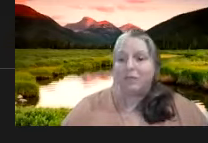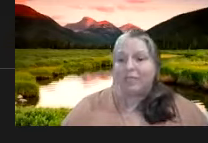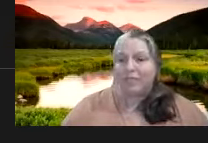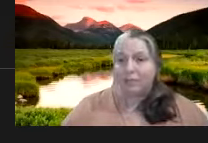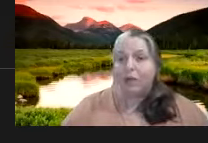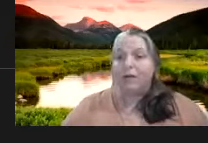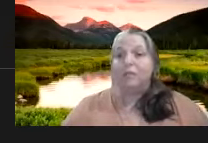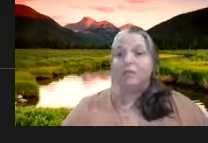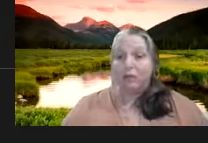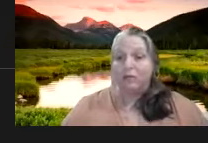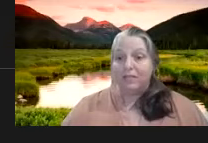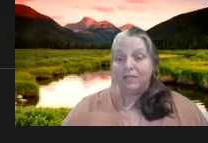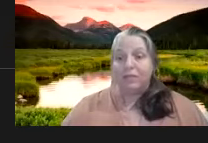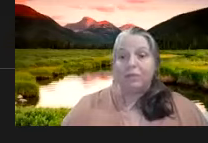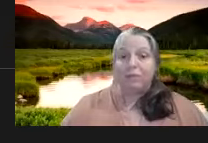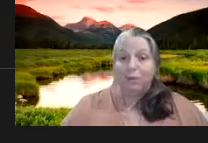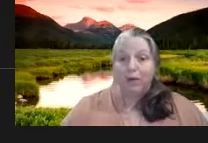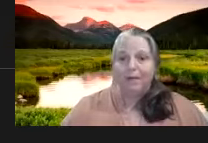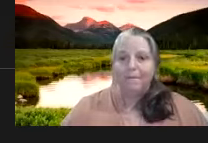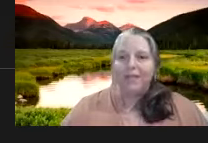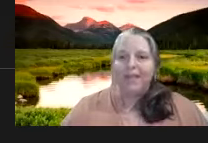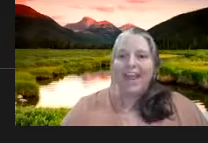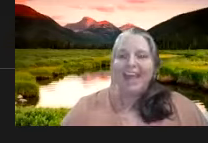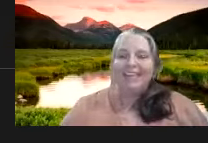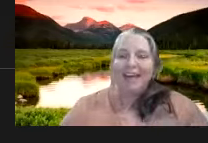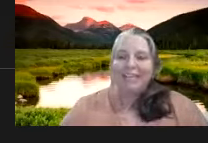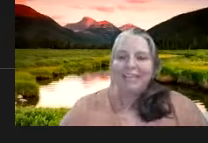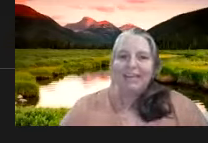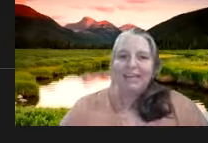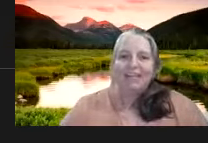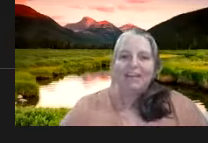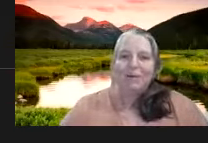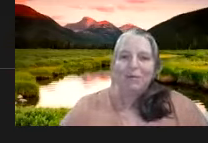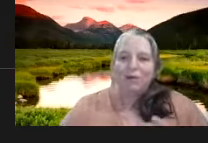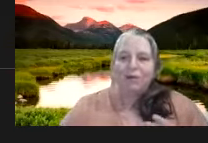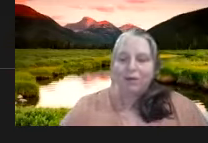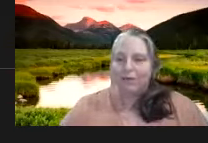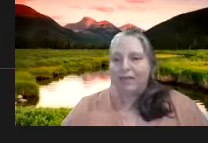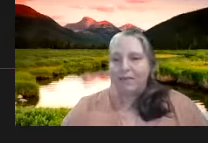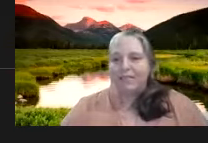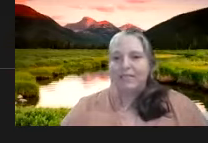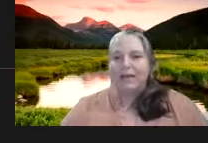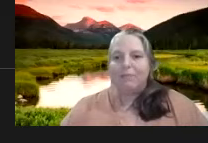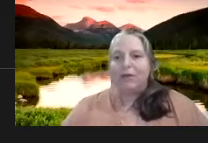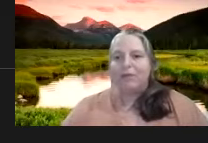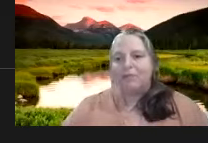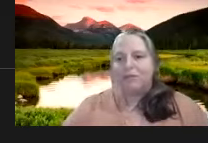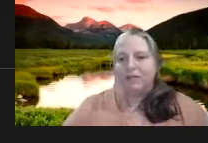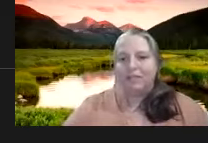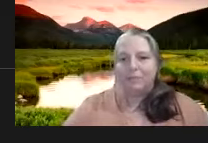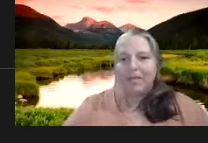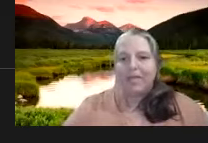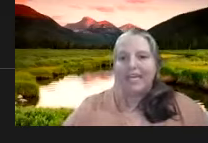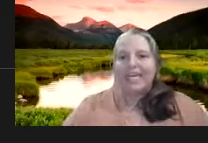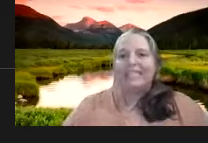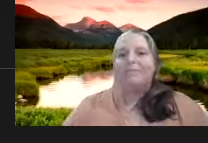we're building these programs and services and we move forward. And the last thing that I think that we are really recommending that programs and